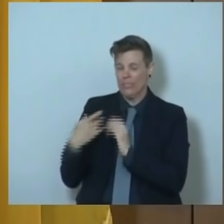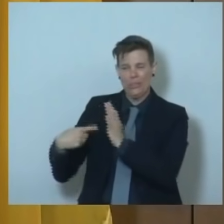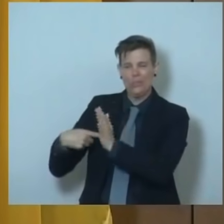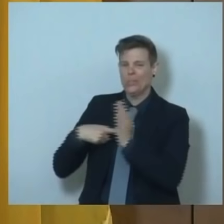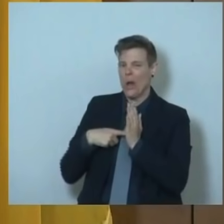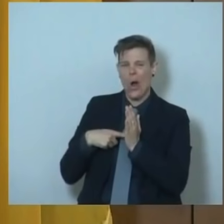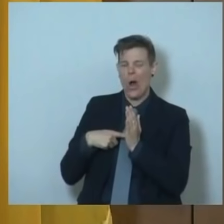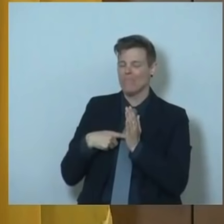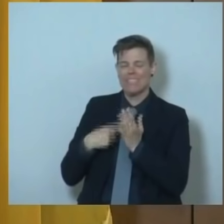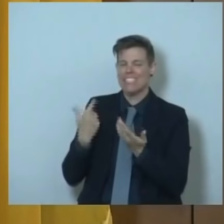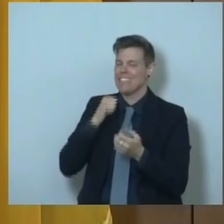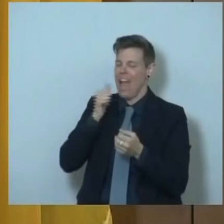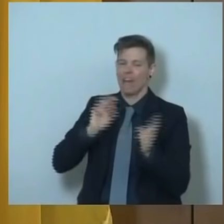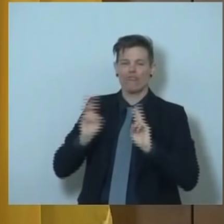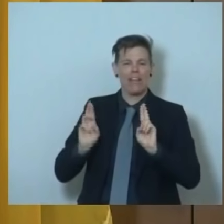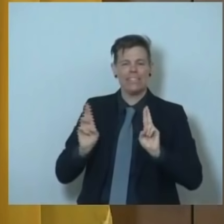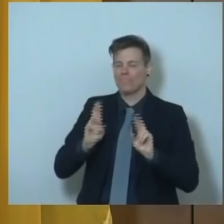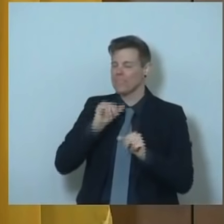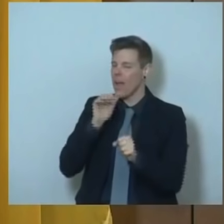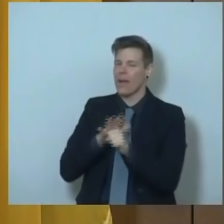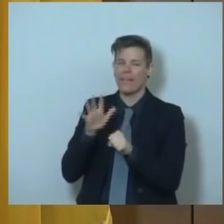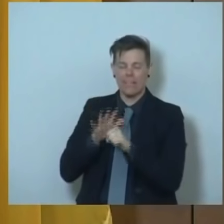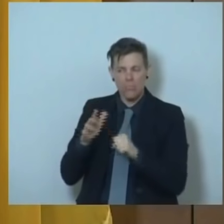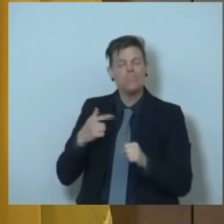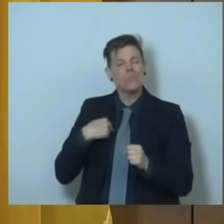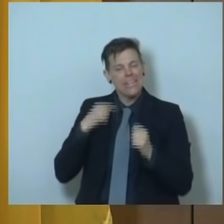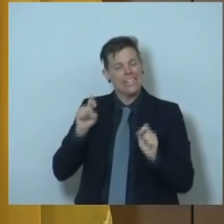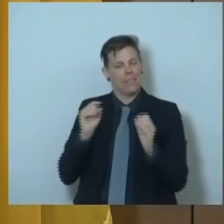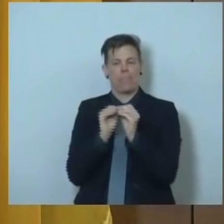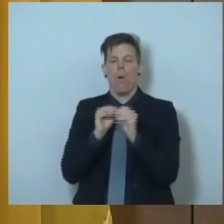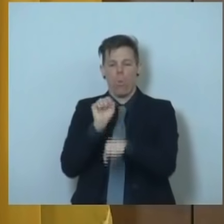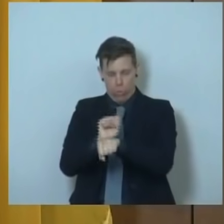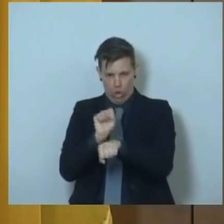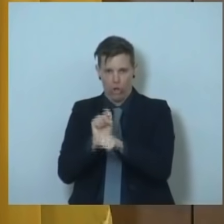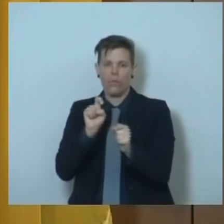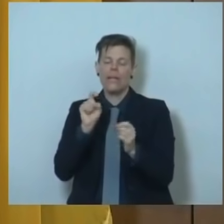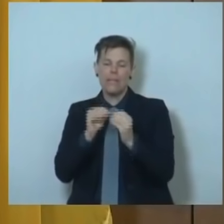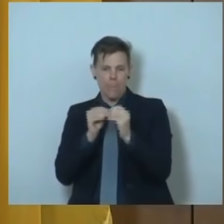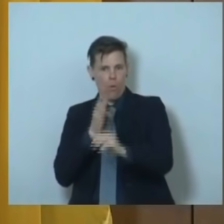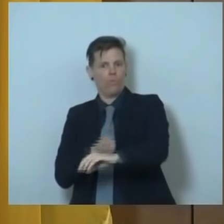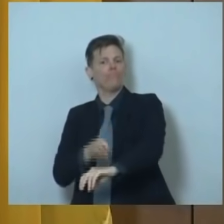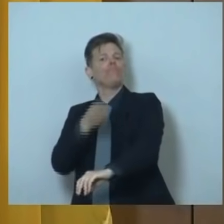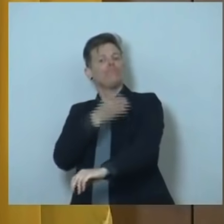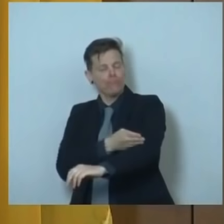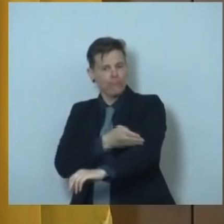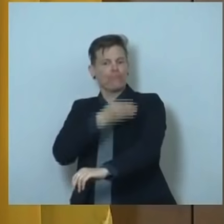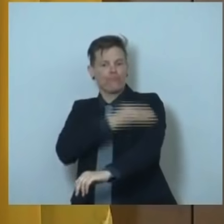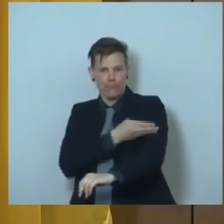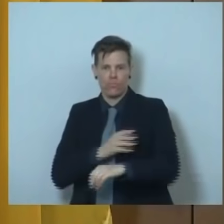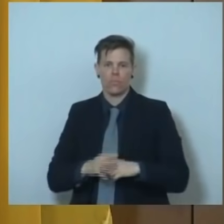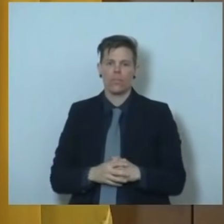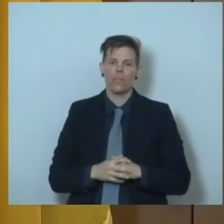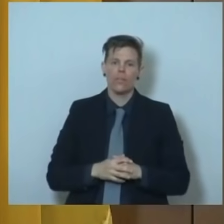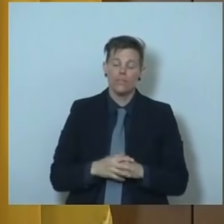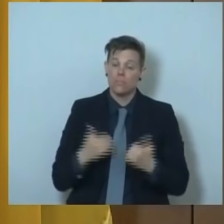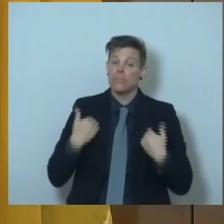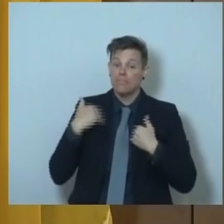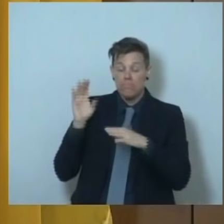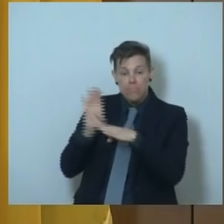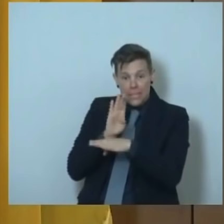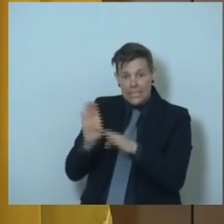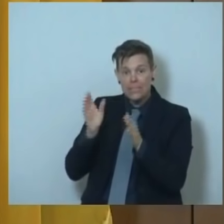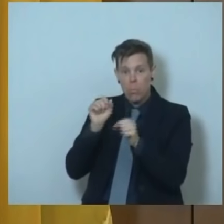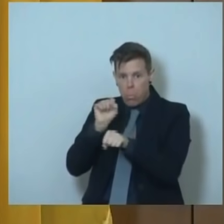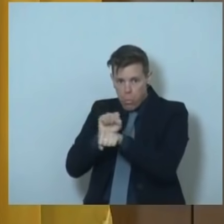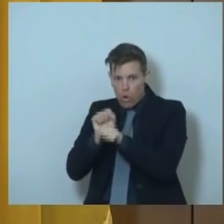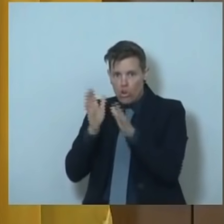as well as we could. And my last plug, I have businesses that are working with every single department. We have local